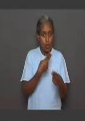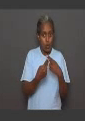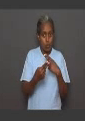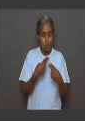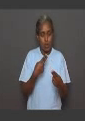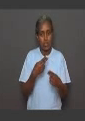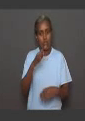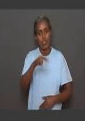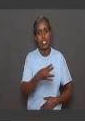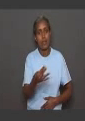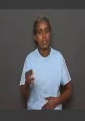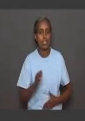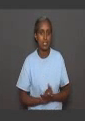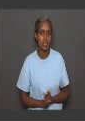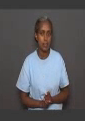the matrix.